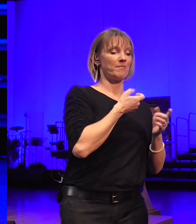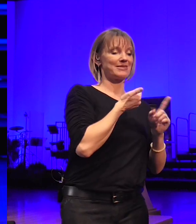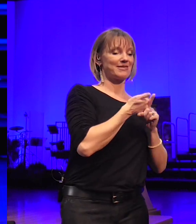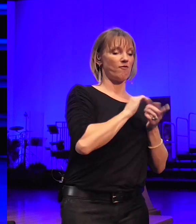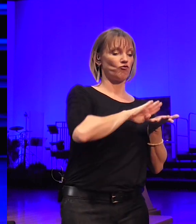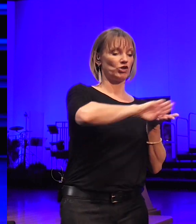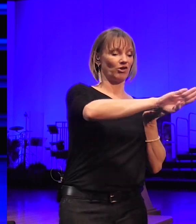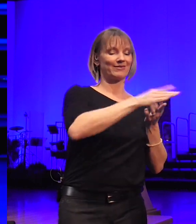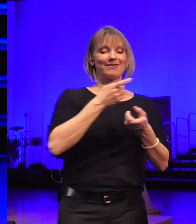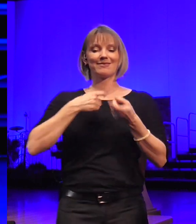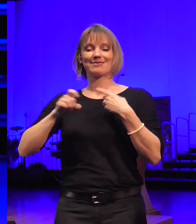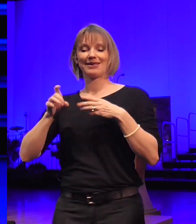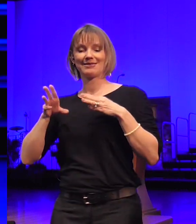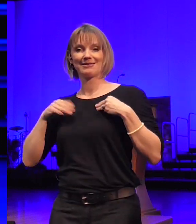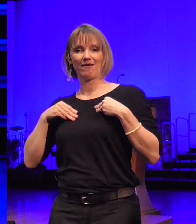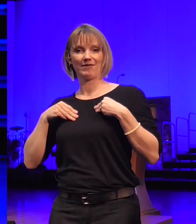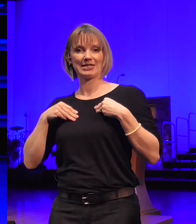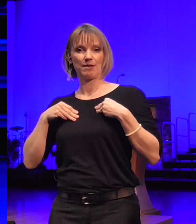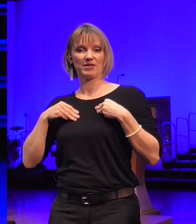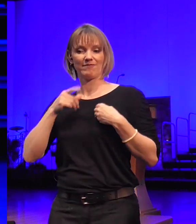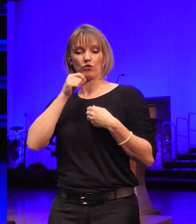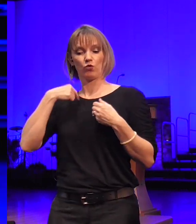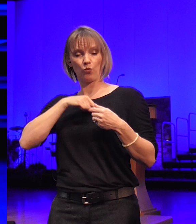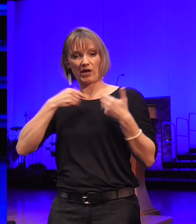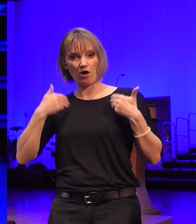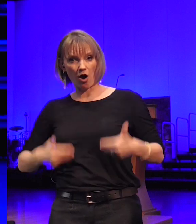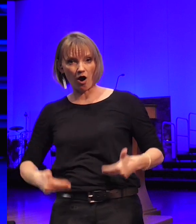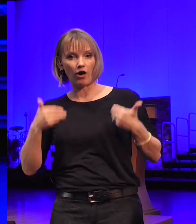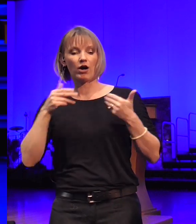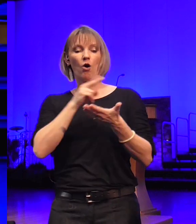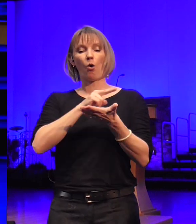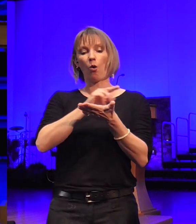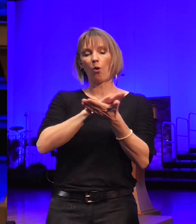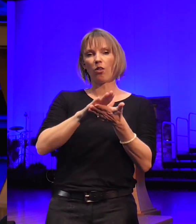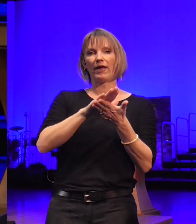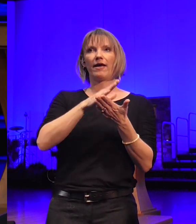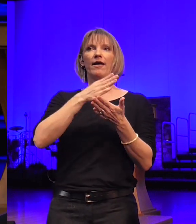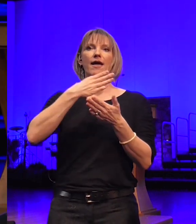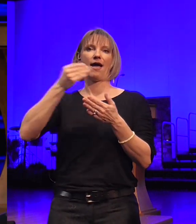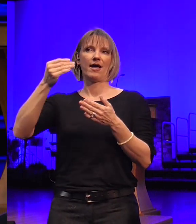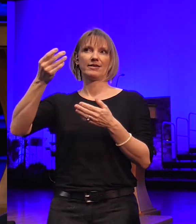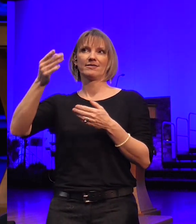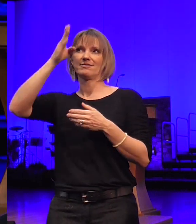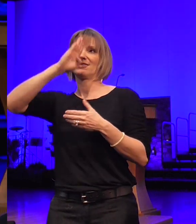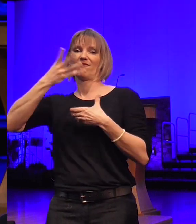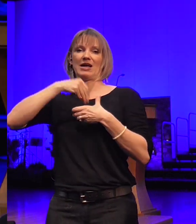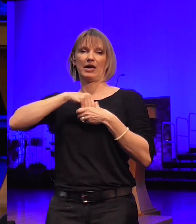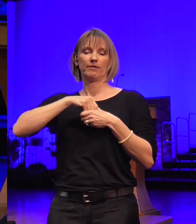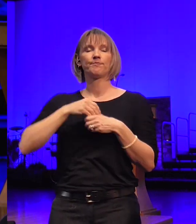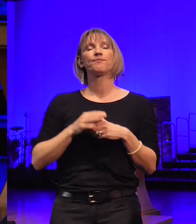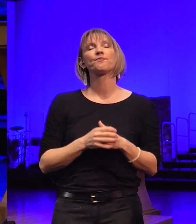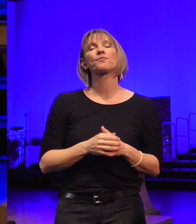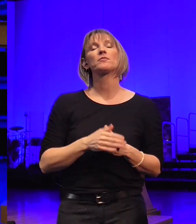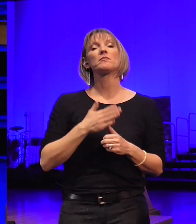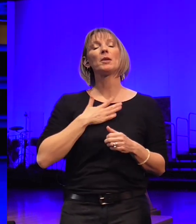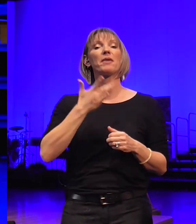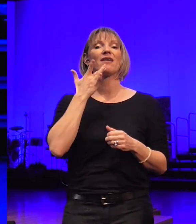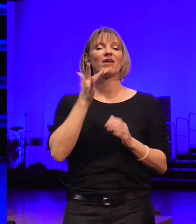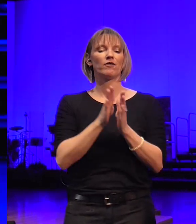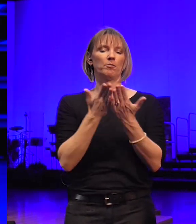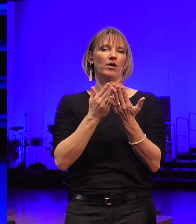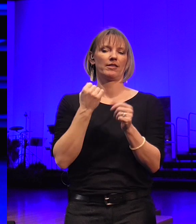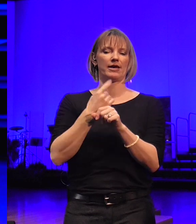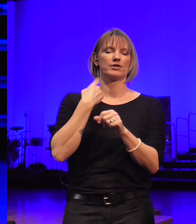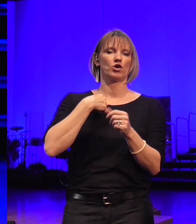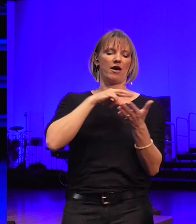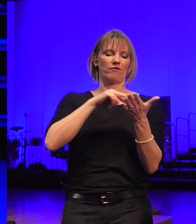but self-acceptance of who we are in the holy and in the divine. My favorite book that I read last